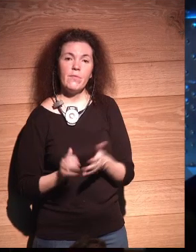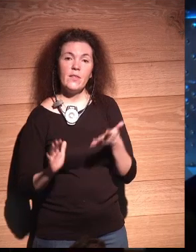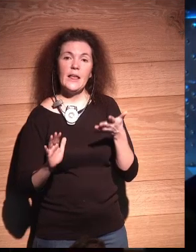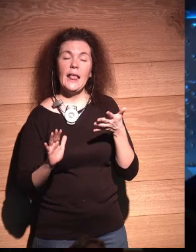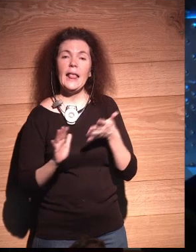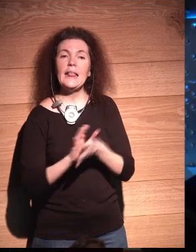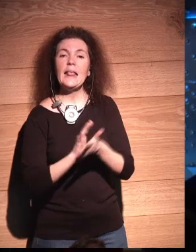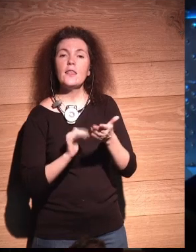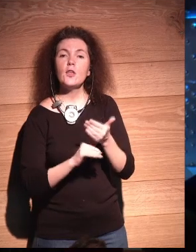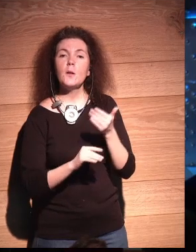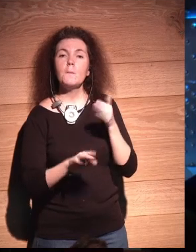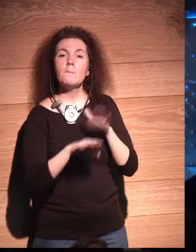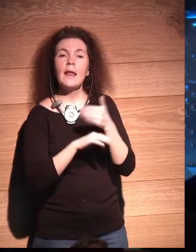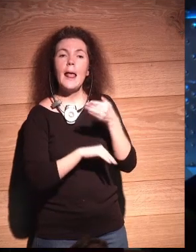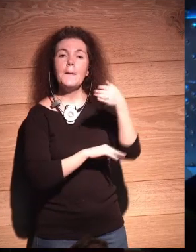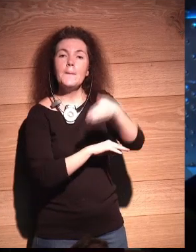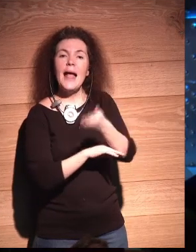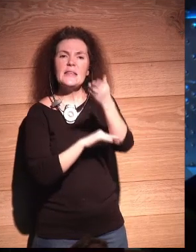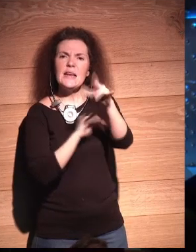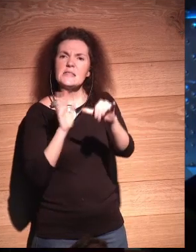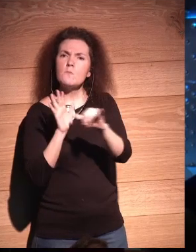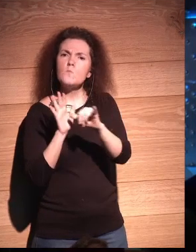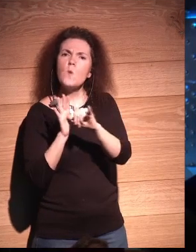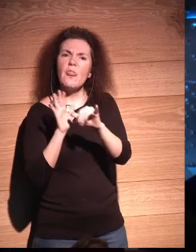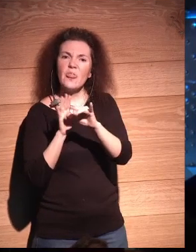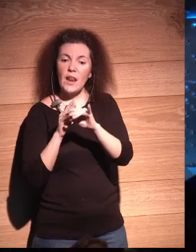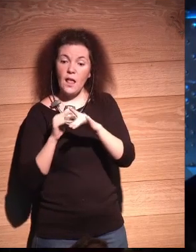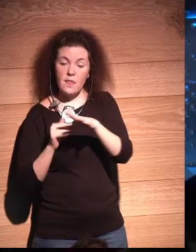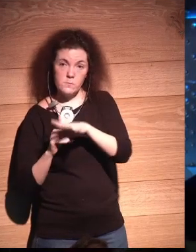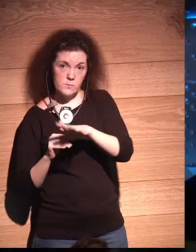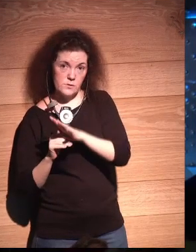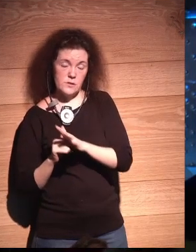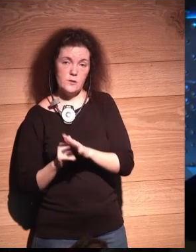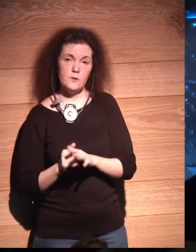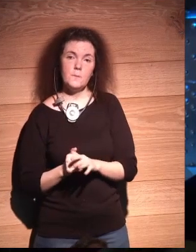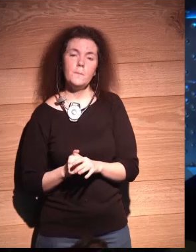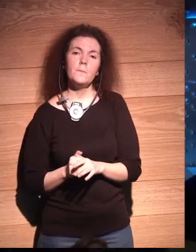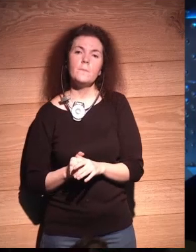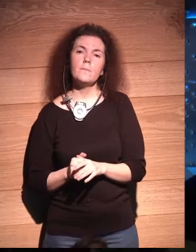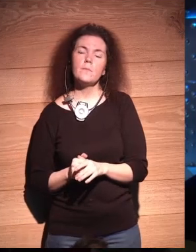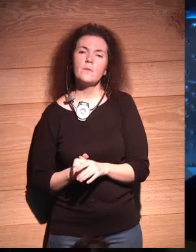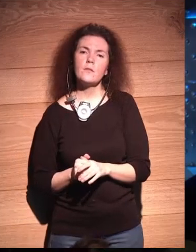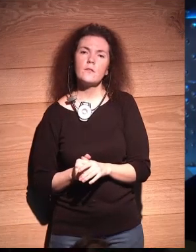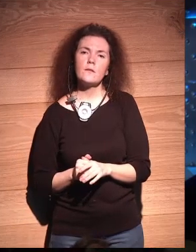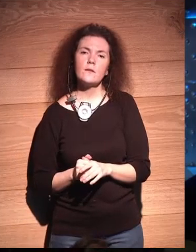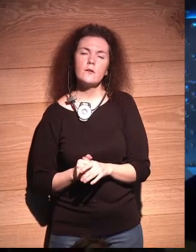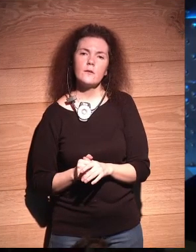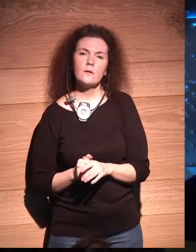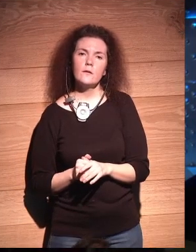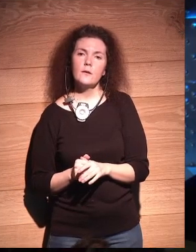this. Like, so I was thinking, why do animals sing? To find each other, like whales in the ocean, or